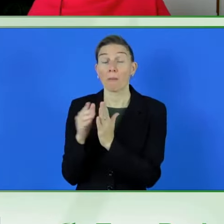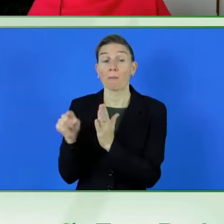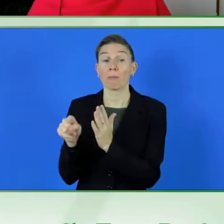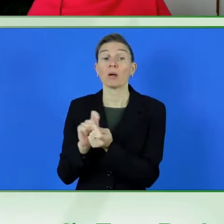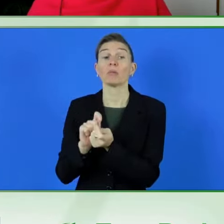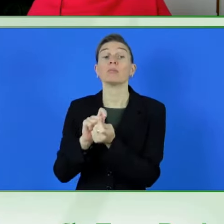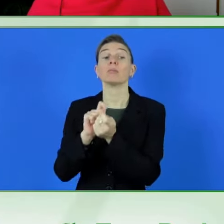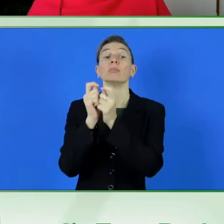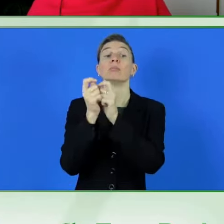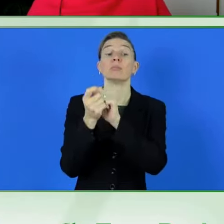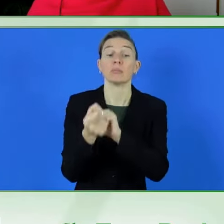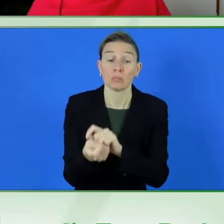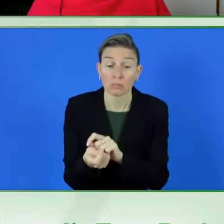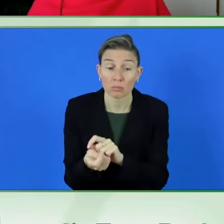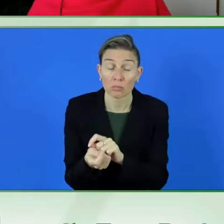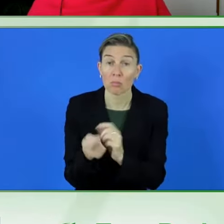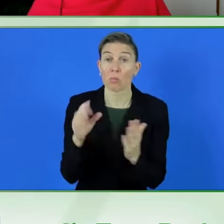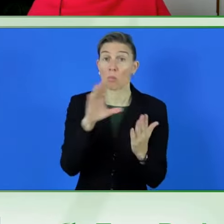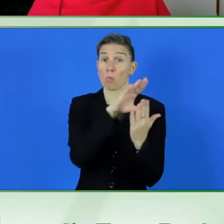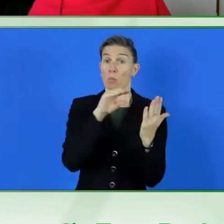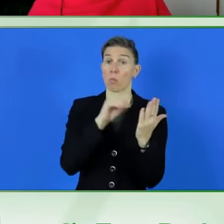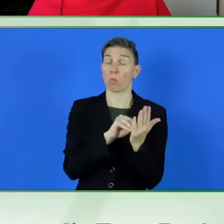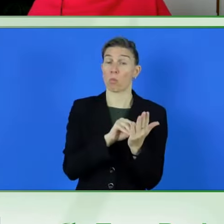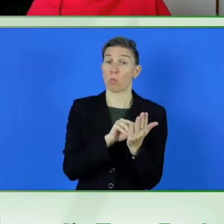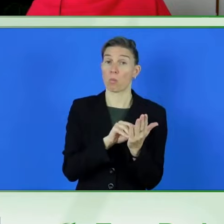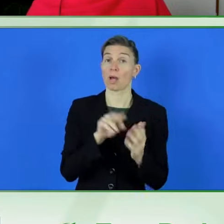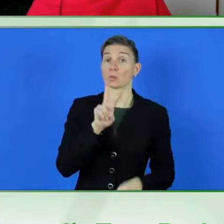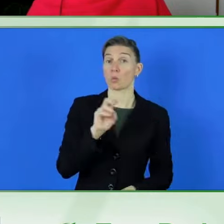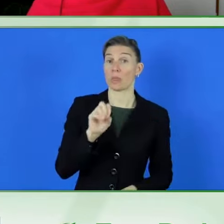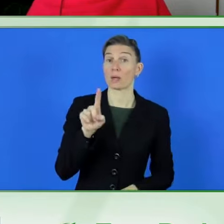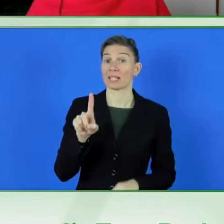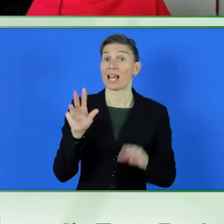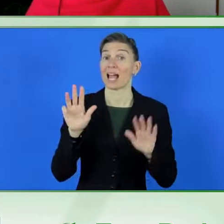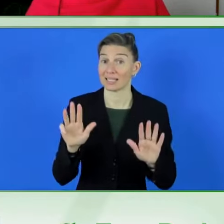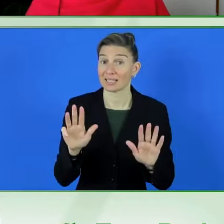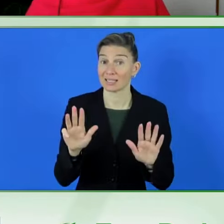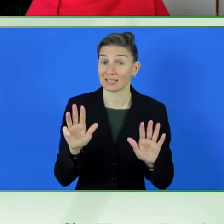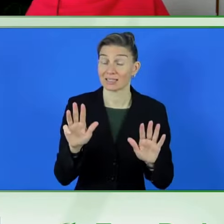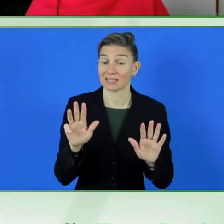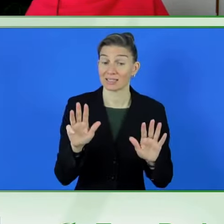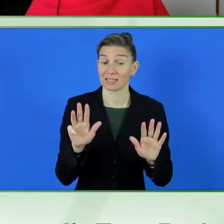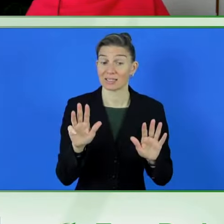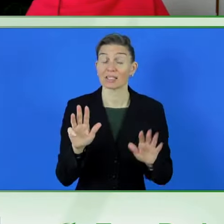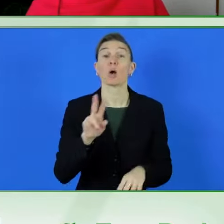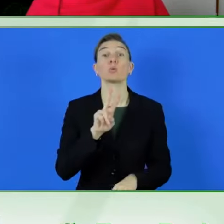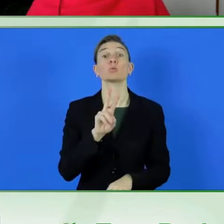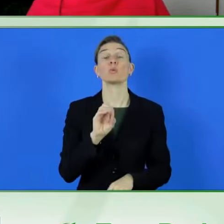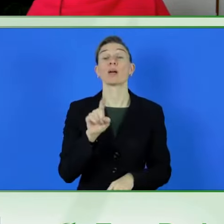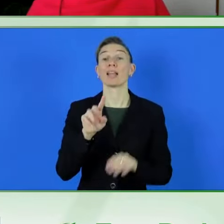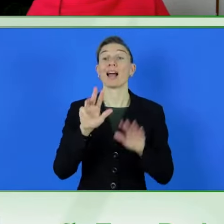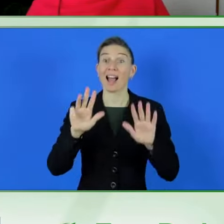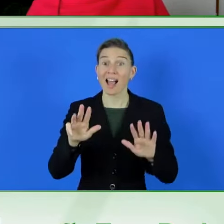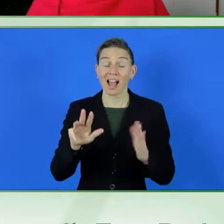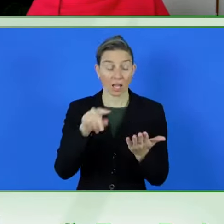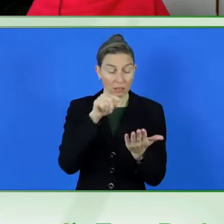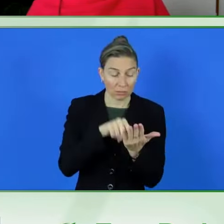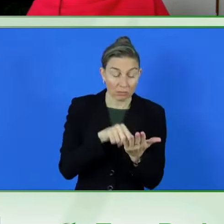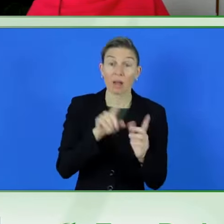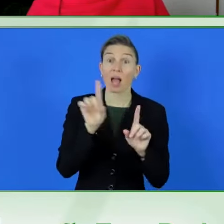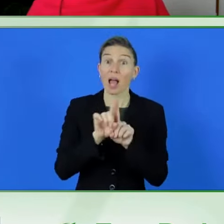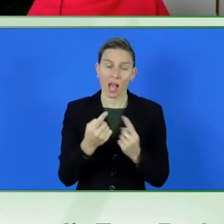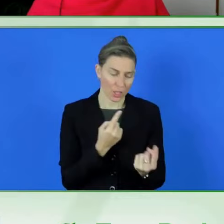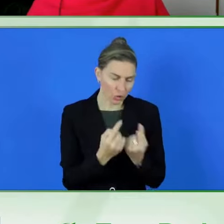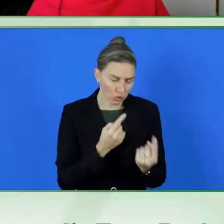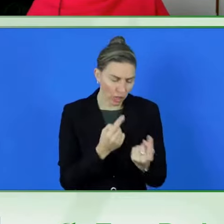app in 2019, making it more interactive and accessible. The present form is